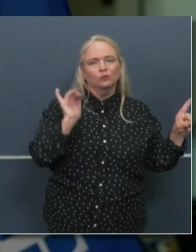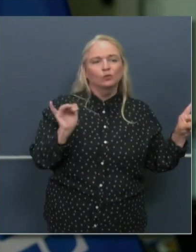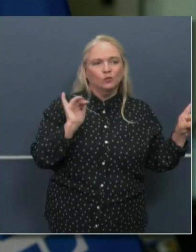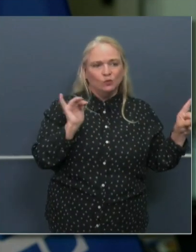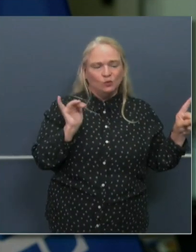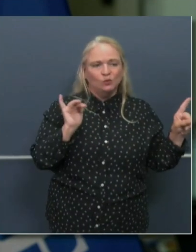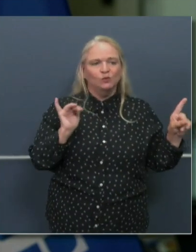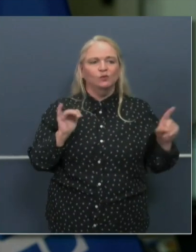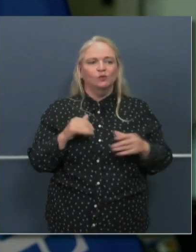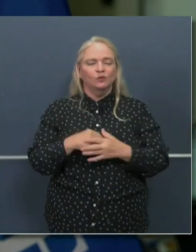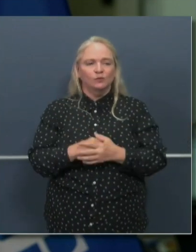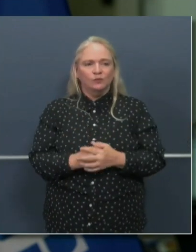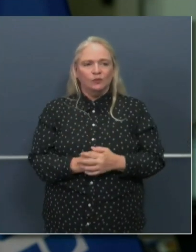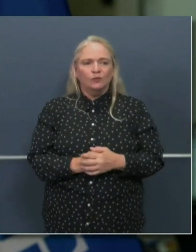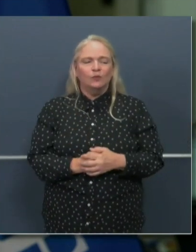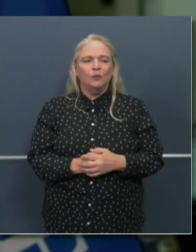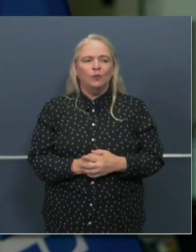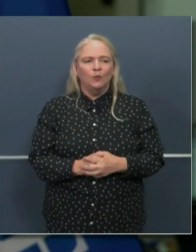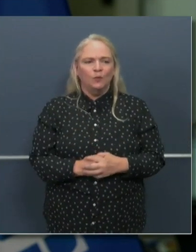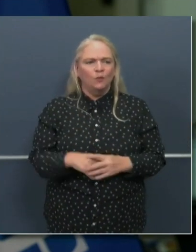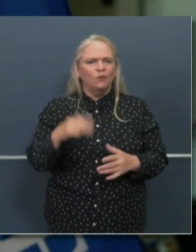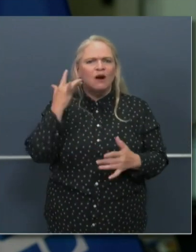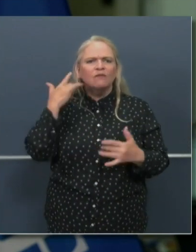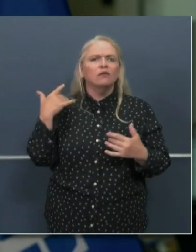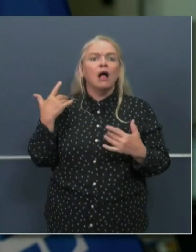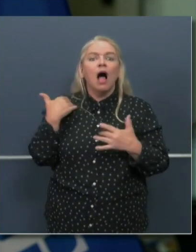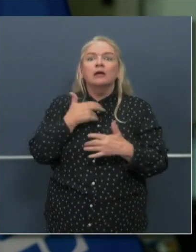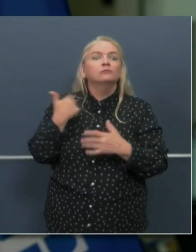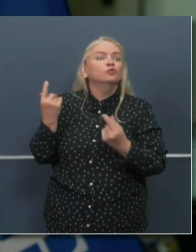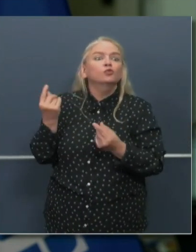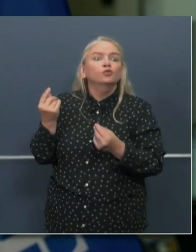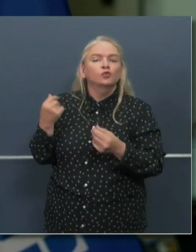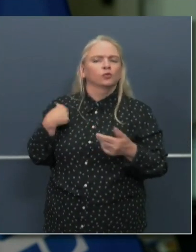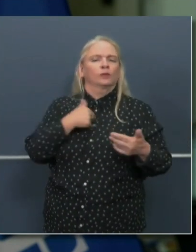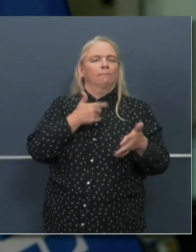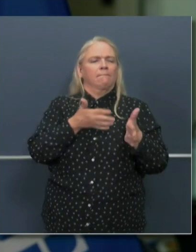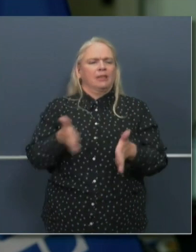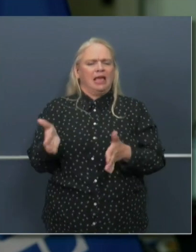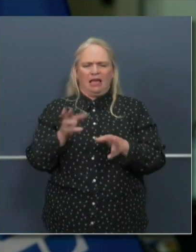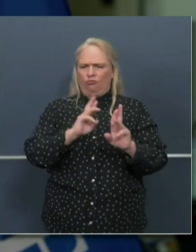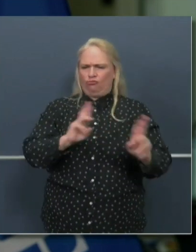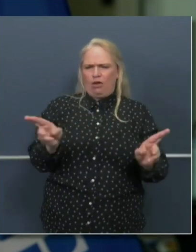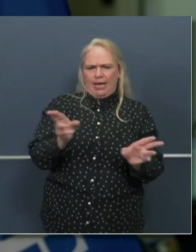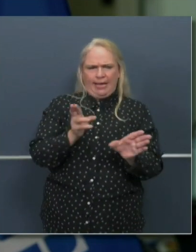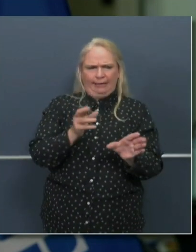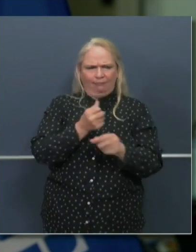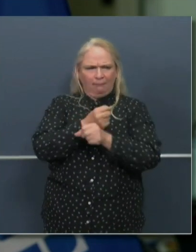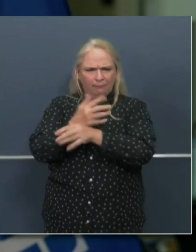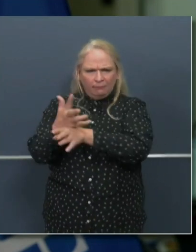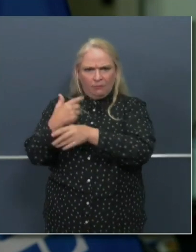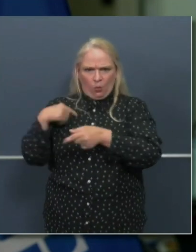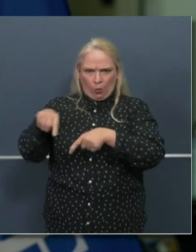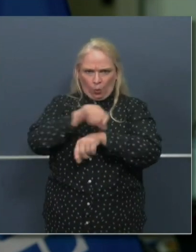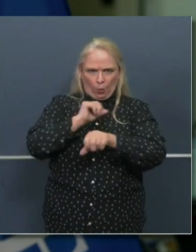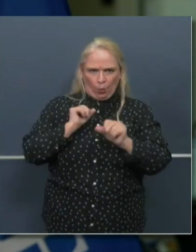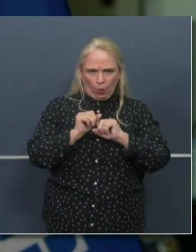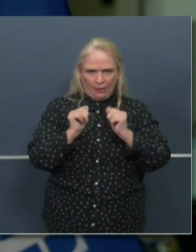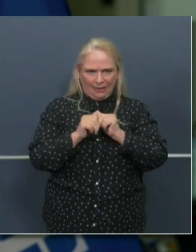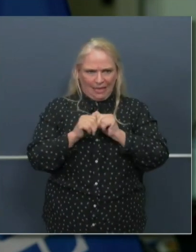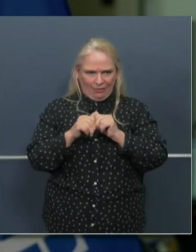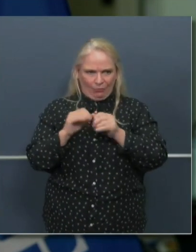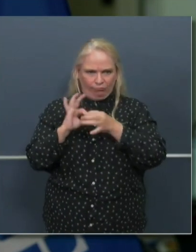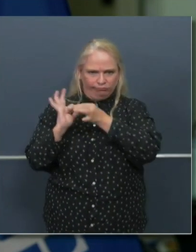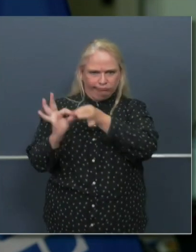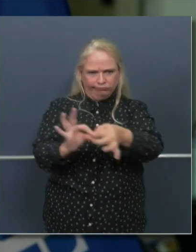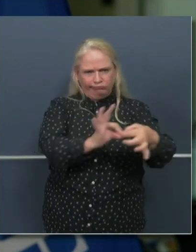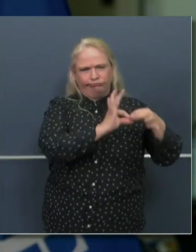are really doing 3 things right now. It's all about planning and preparing and partnering. First of all, in the planning,